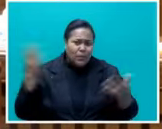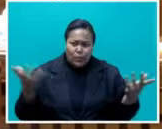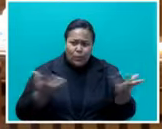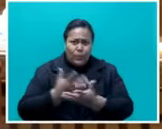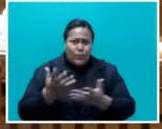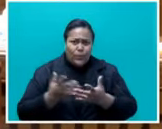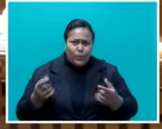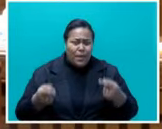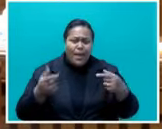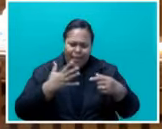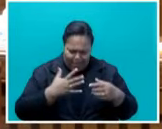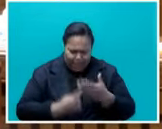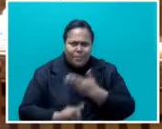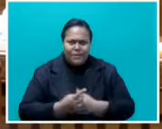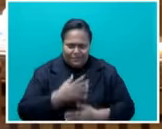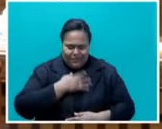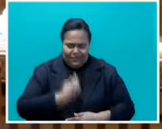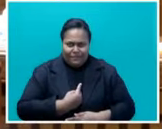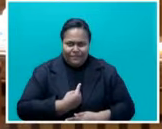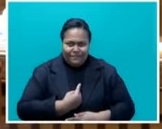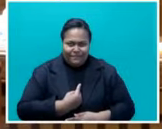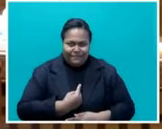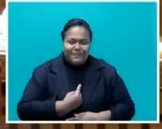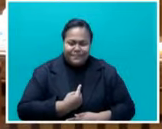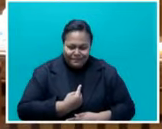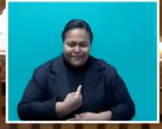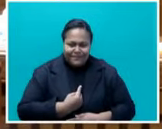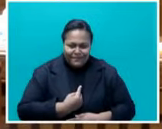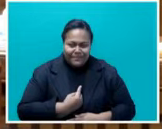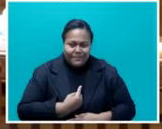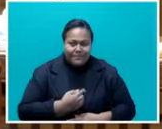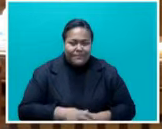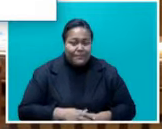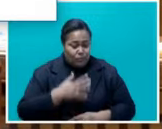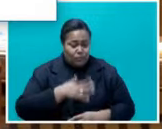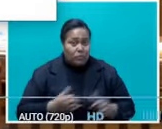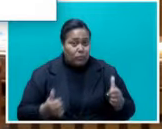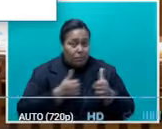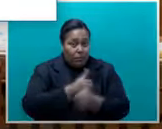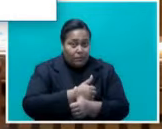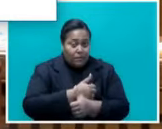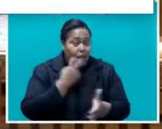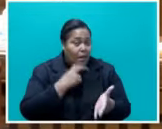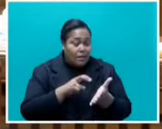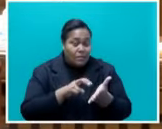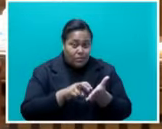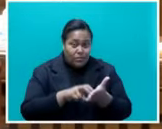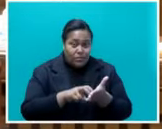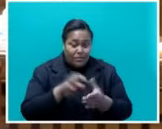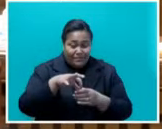me personally. And it is to amend the electoral registration of